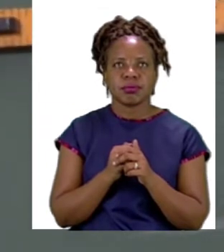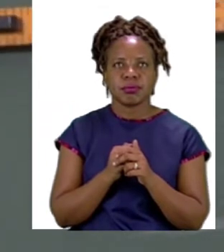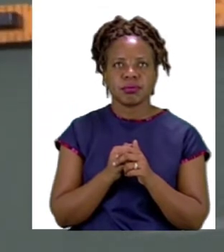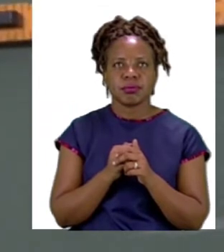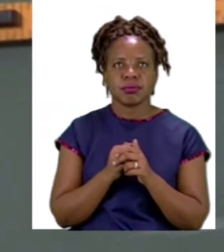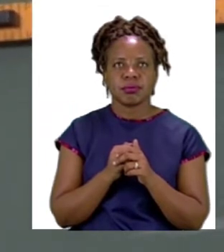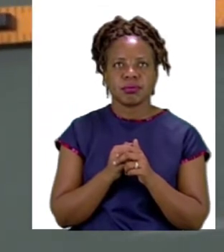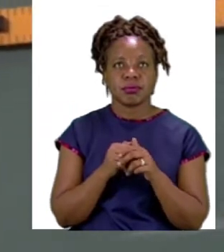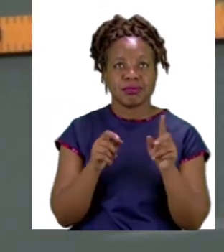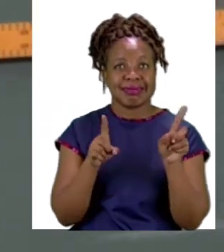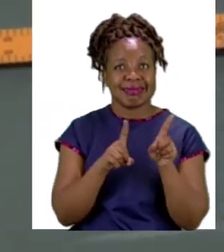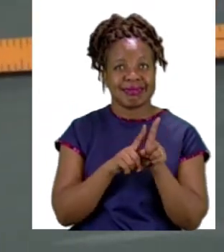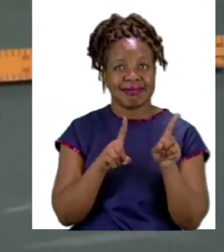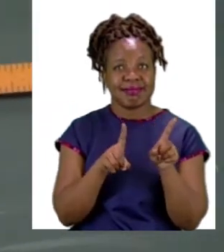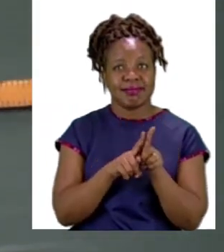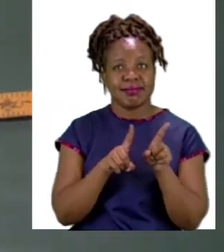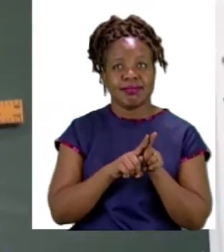the pencil.